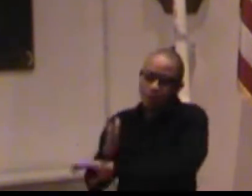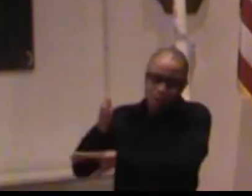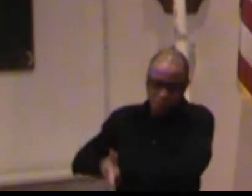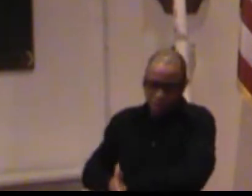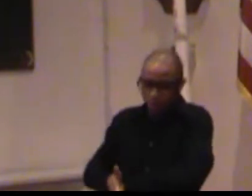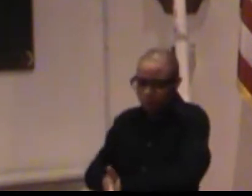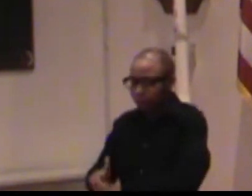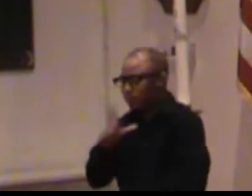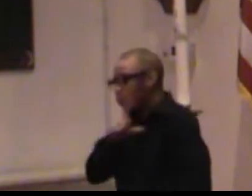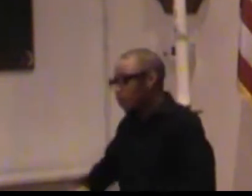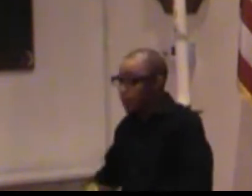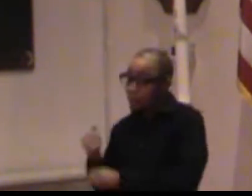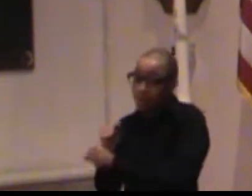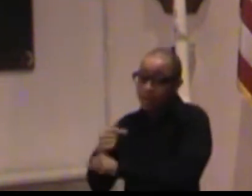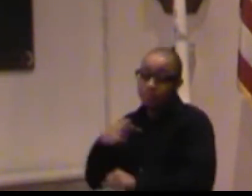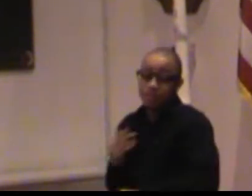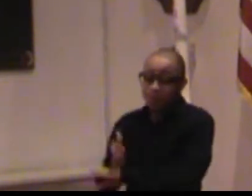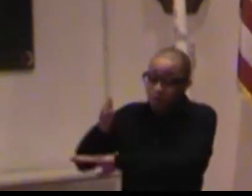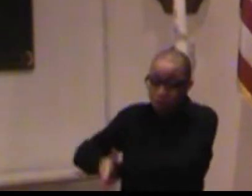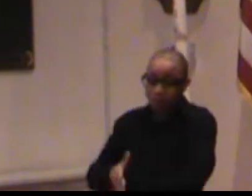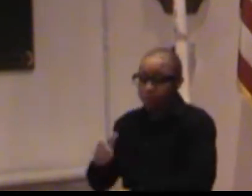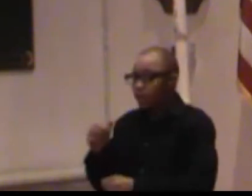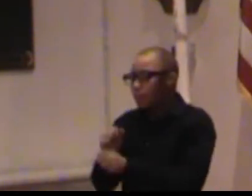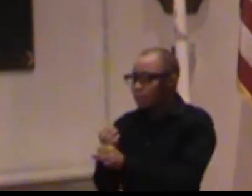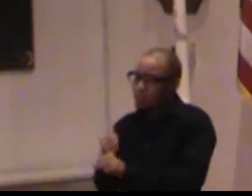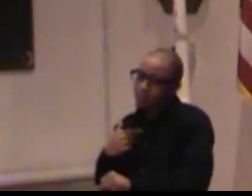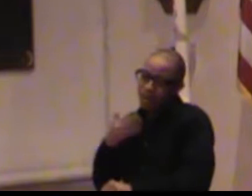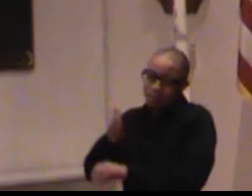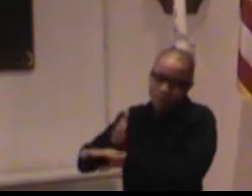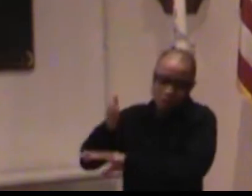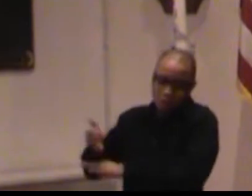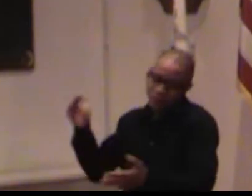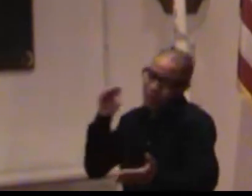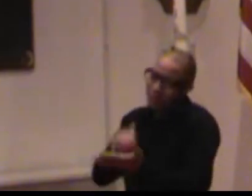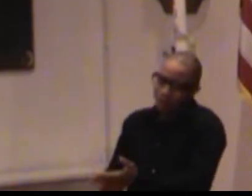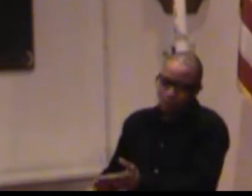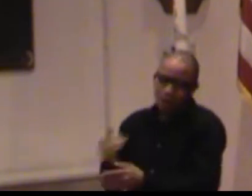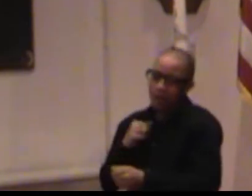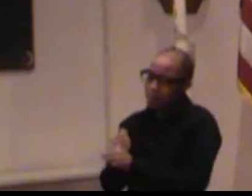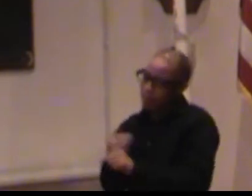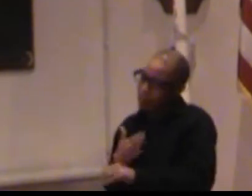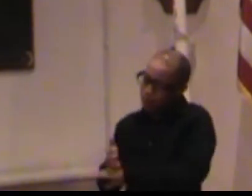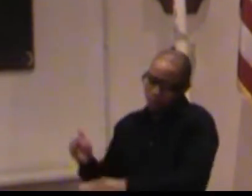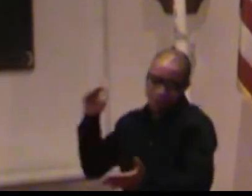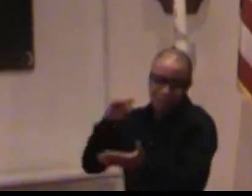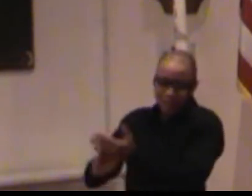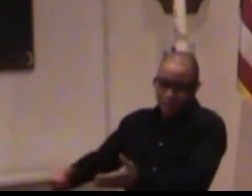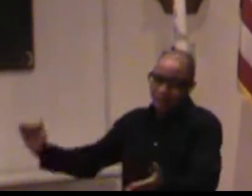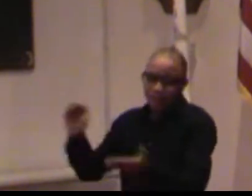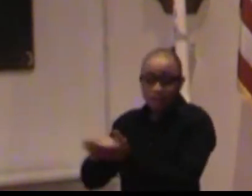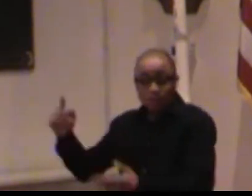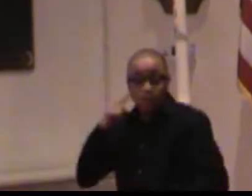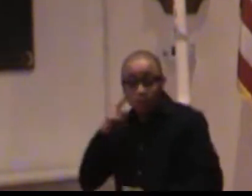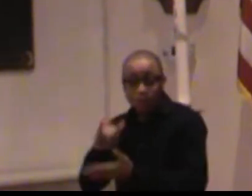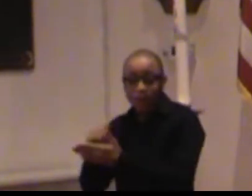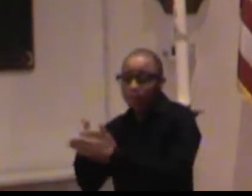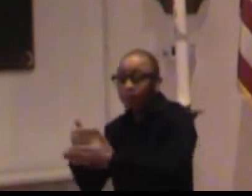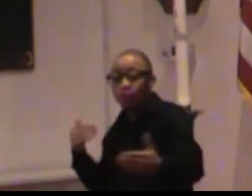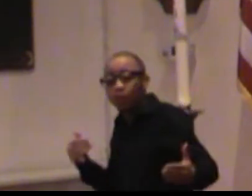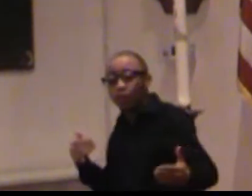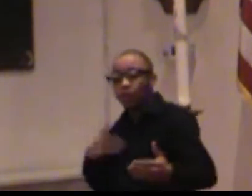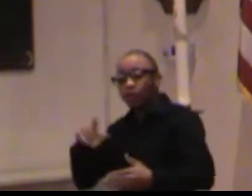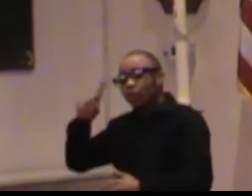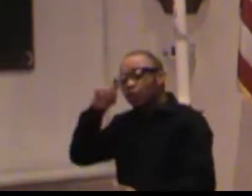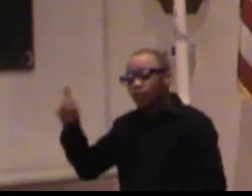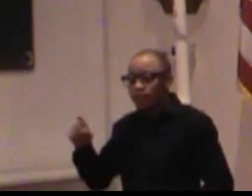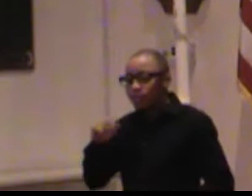over. Lord, make me over. Make me over again. Make me over again. Somebody's heard that before. So the